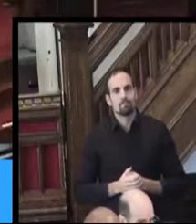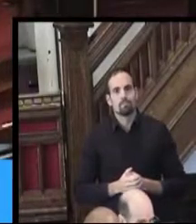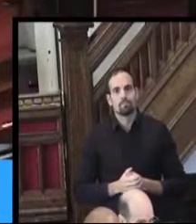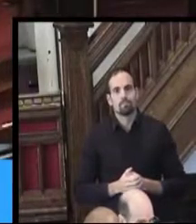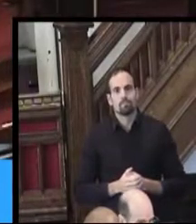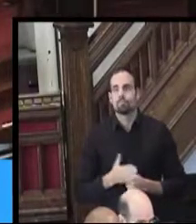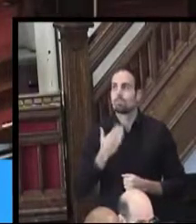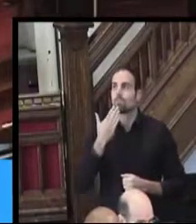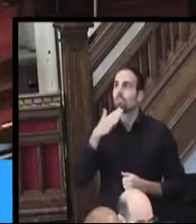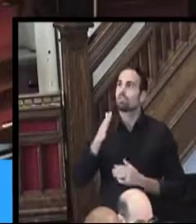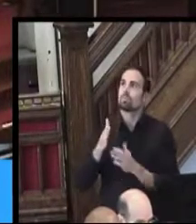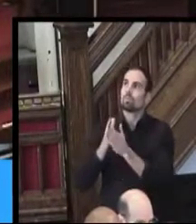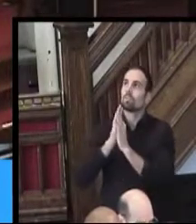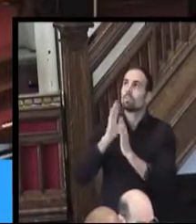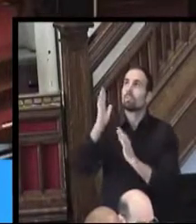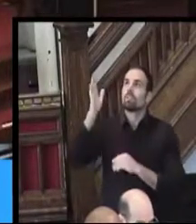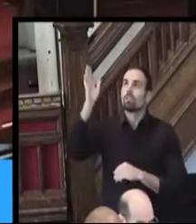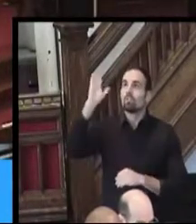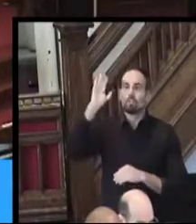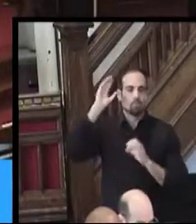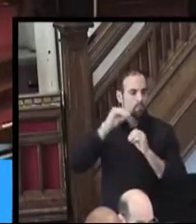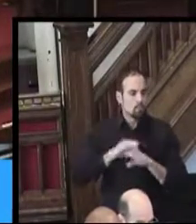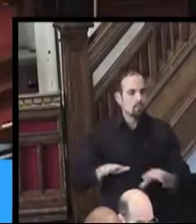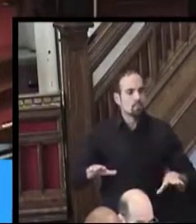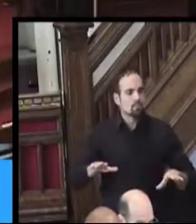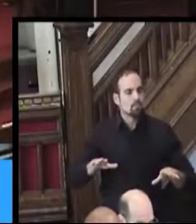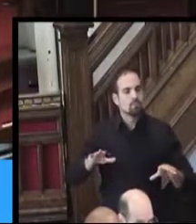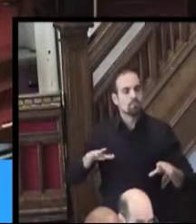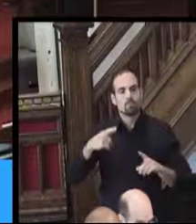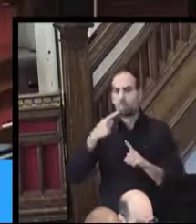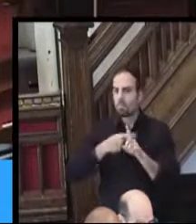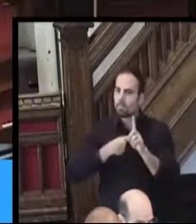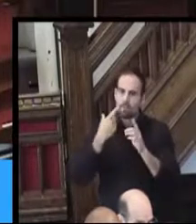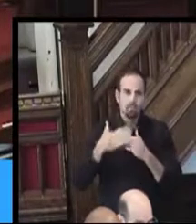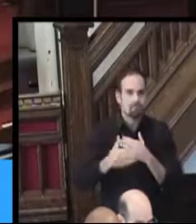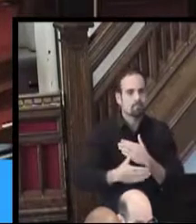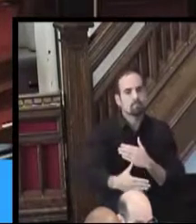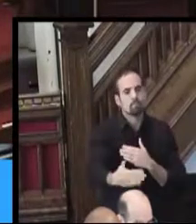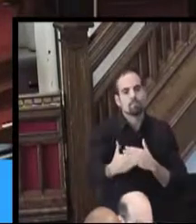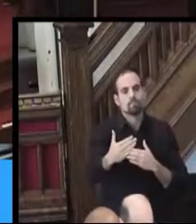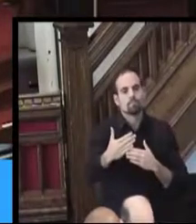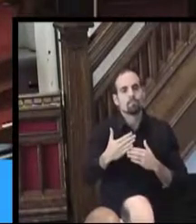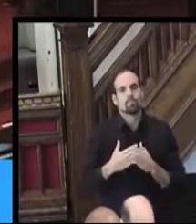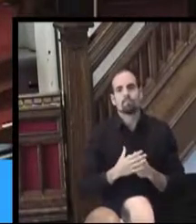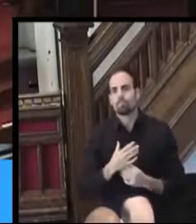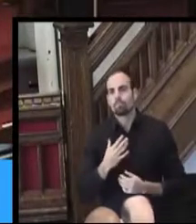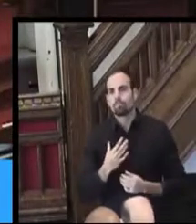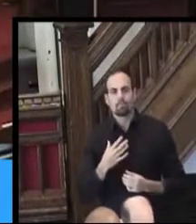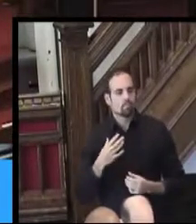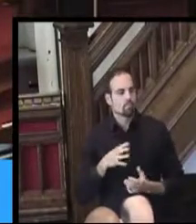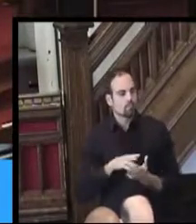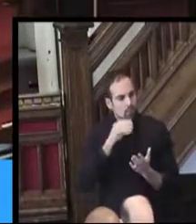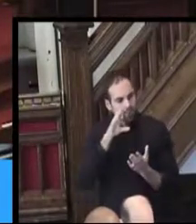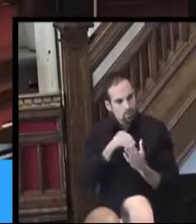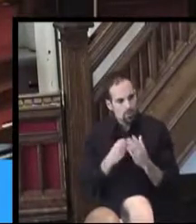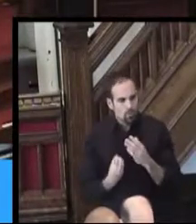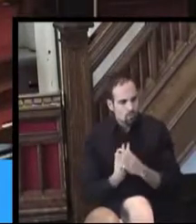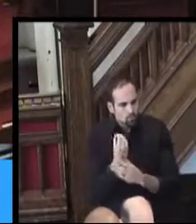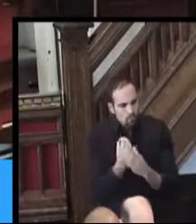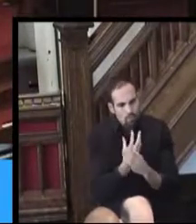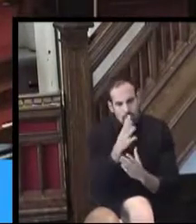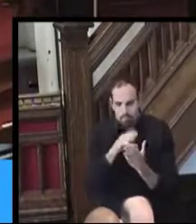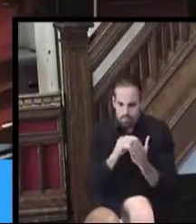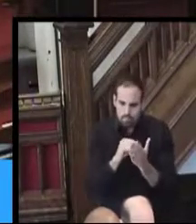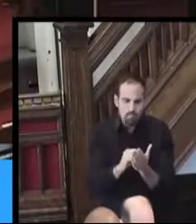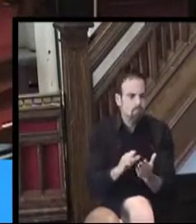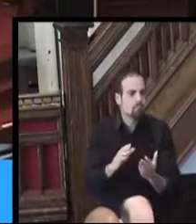him in the coming months, that these may be wonderful times of learning and growing and experiencing new things. We